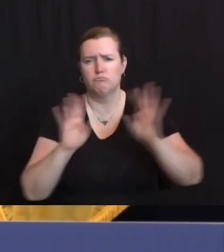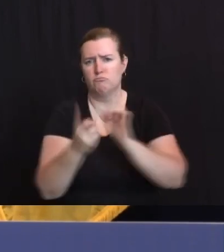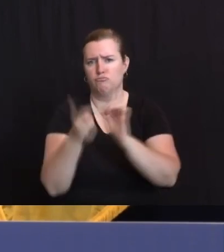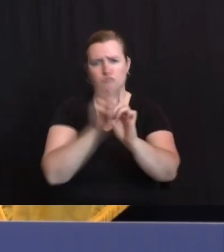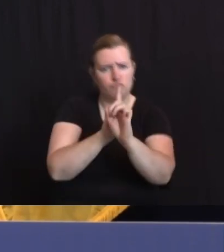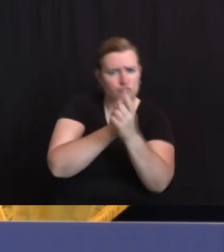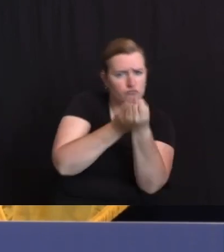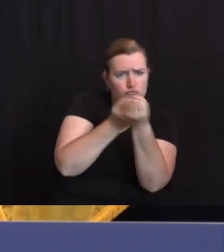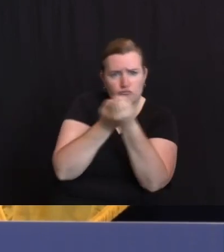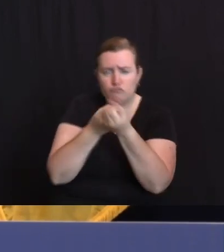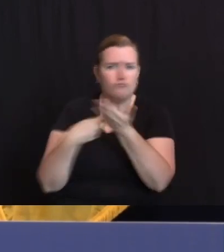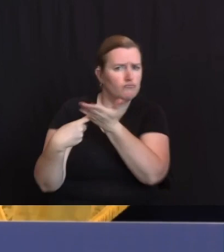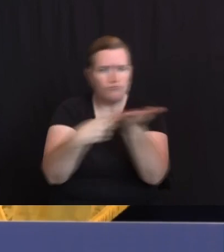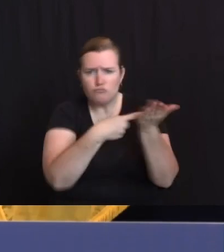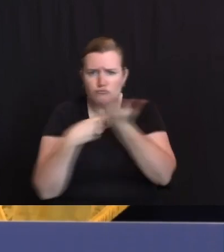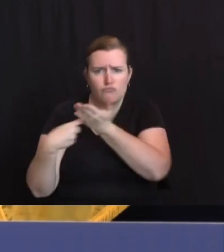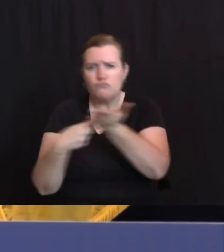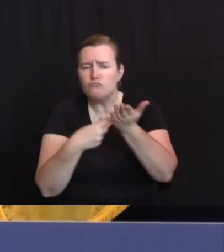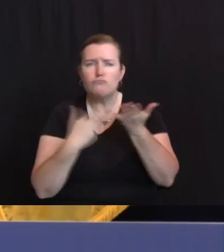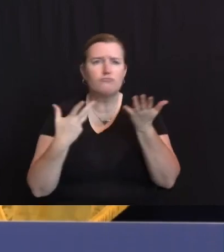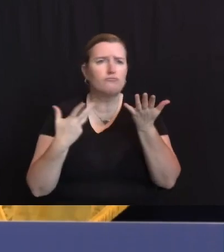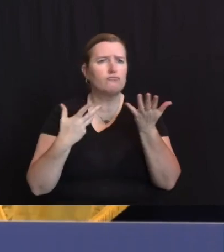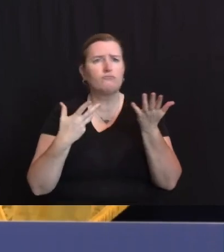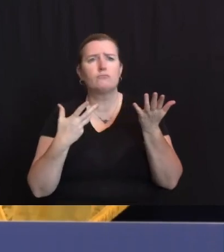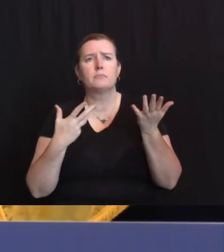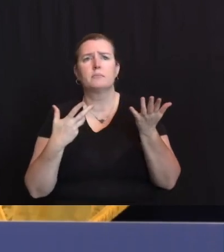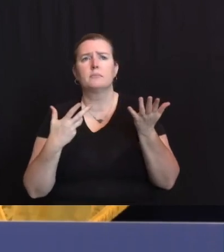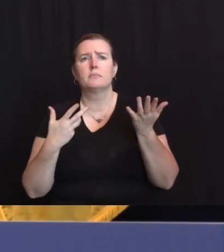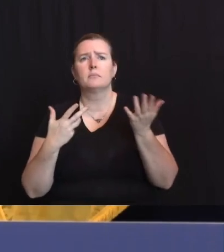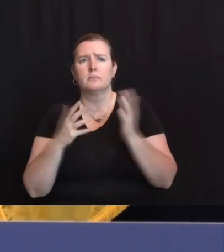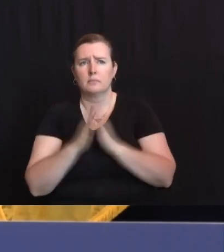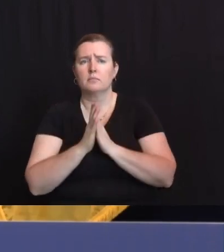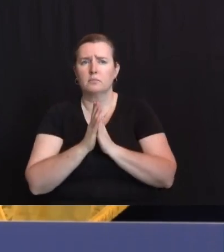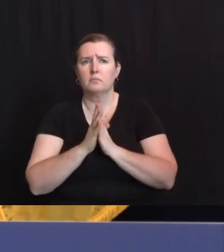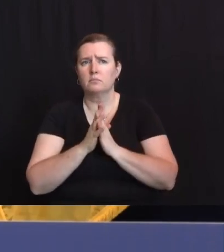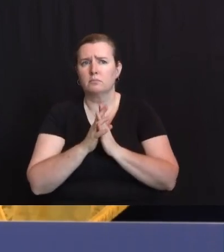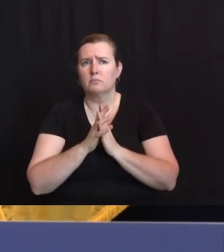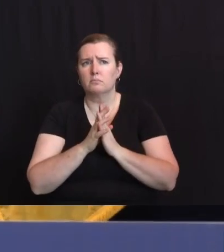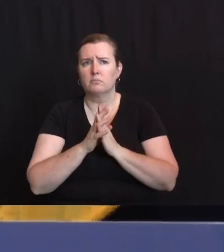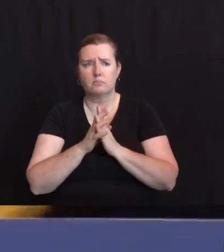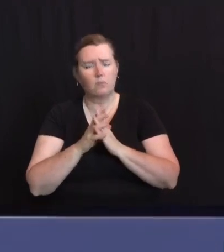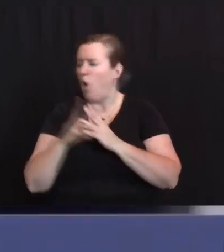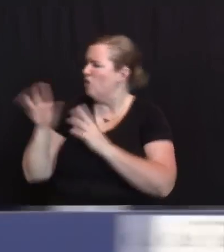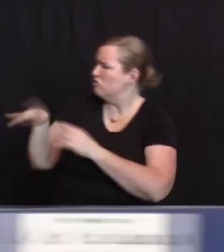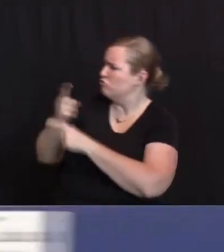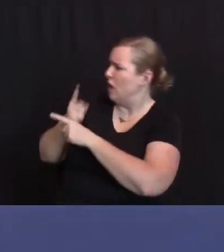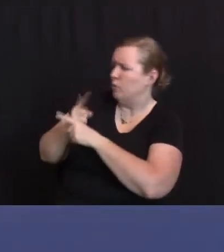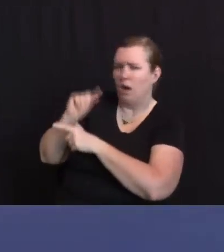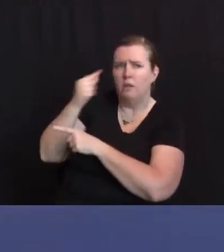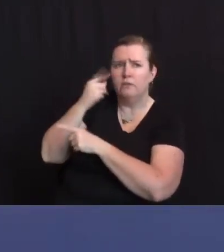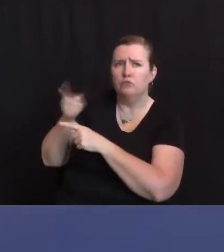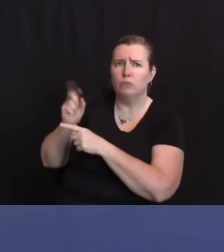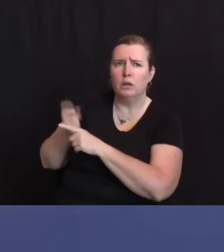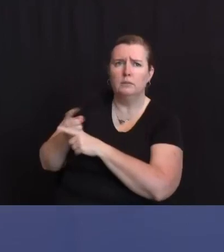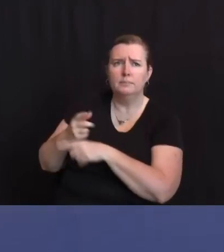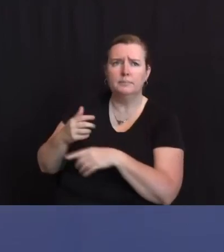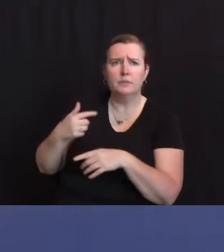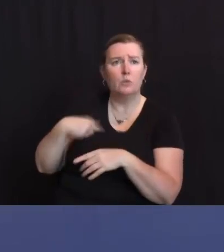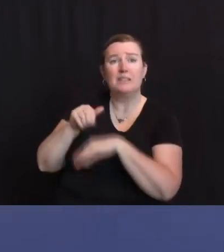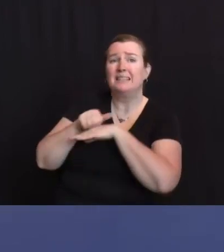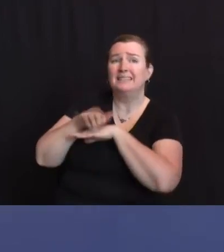state's resources to free up to do a different task. That's right. Even the one I saw this morning was for a public information